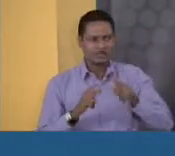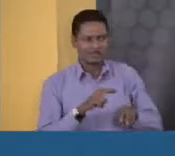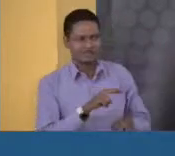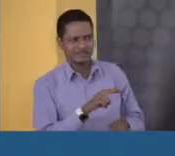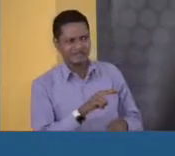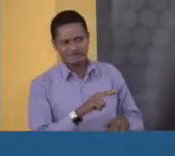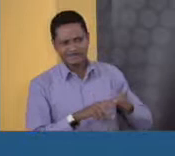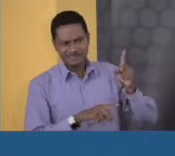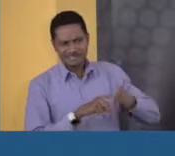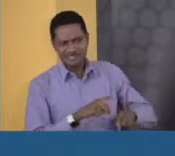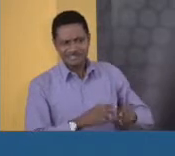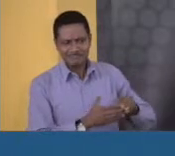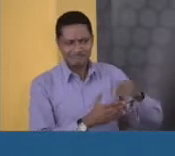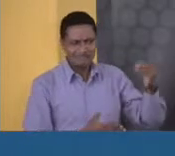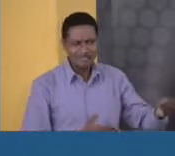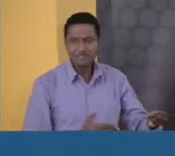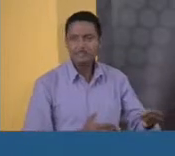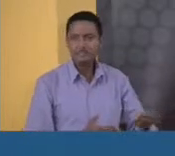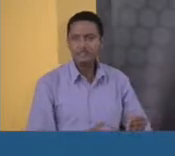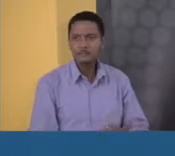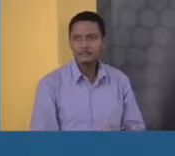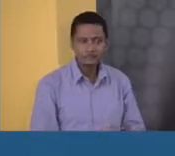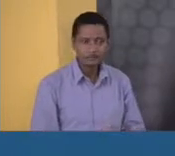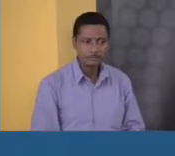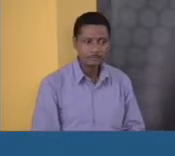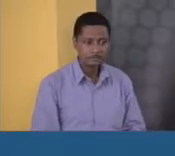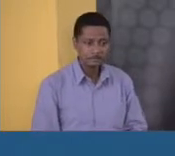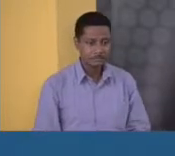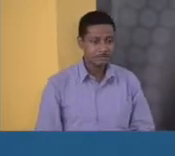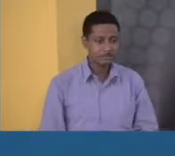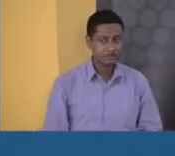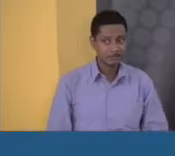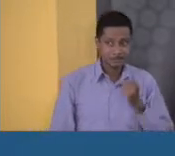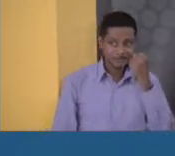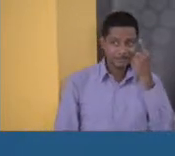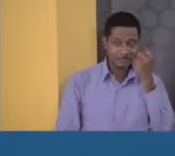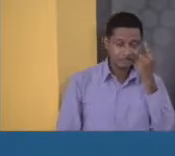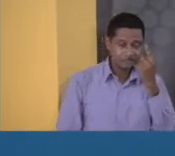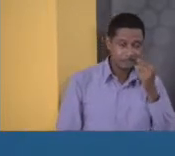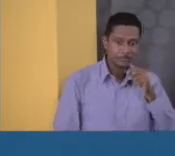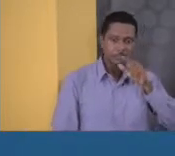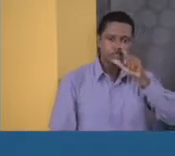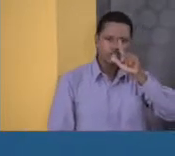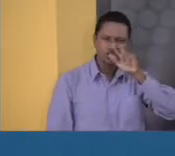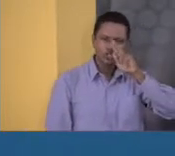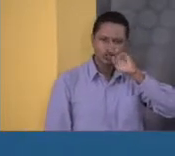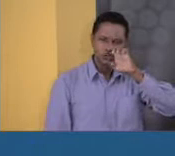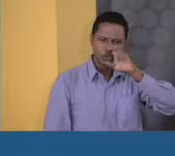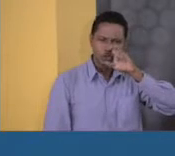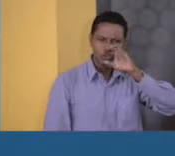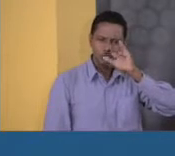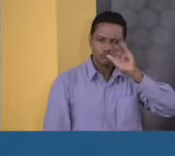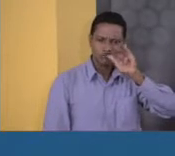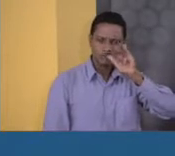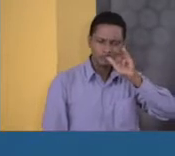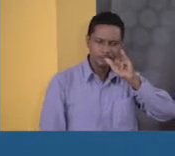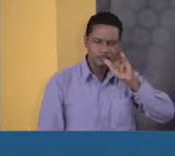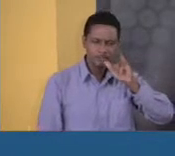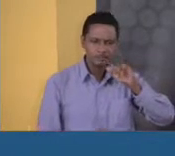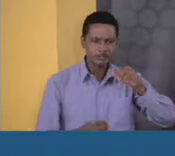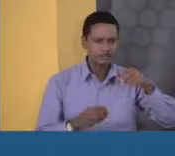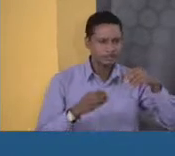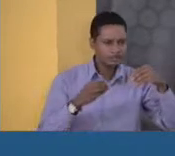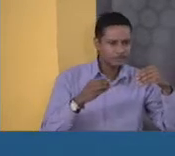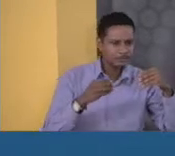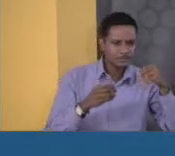talked about some of those costs. So these are the things that you, of course, you cannot, if you're producing something and